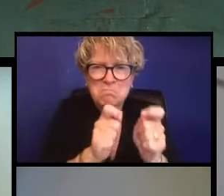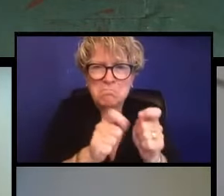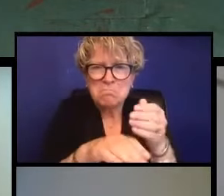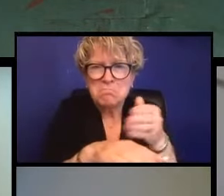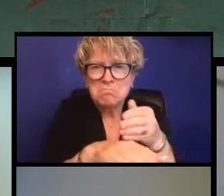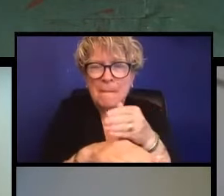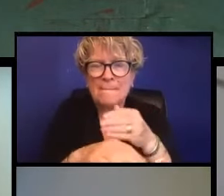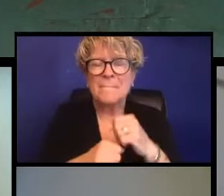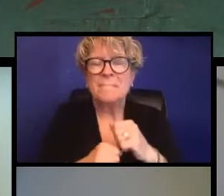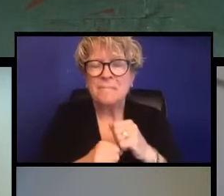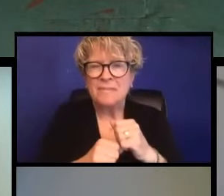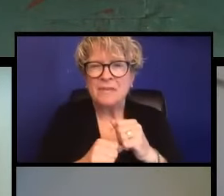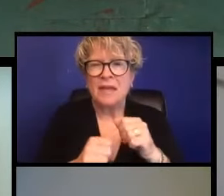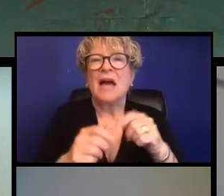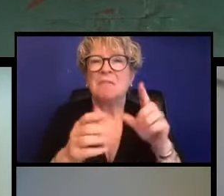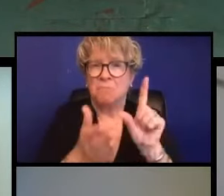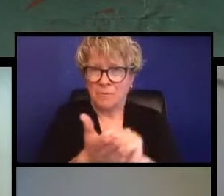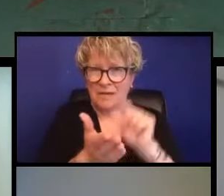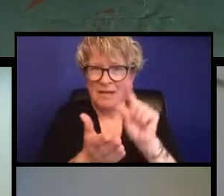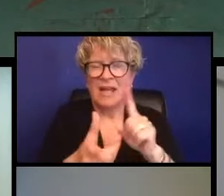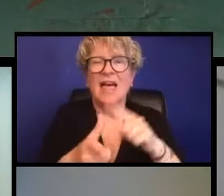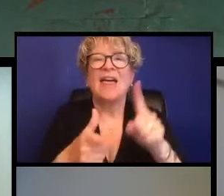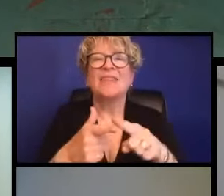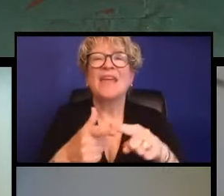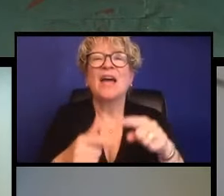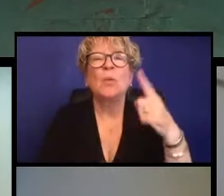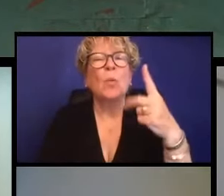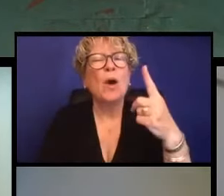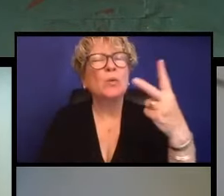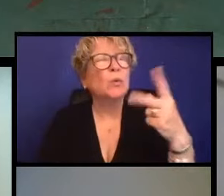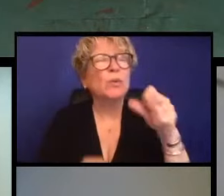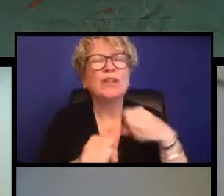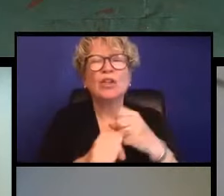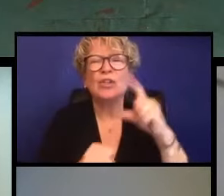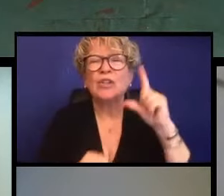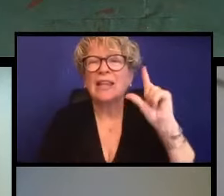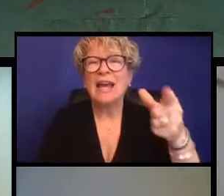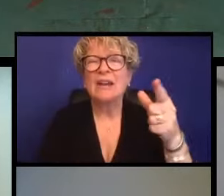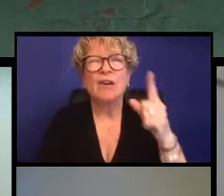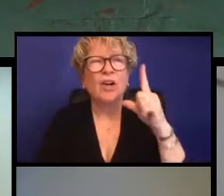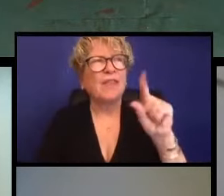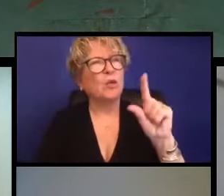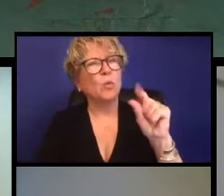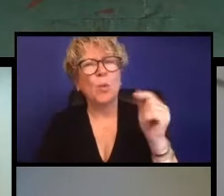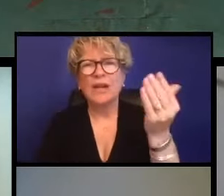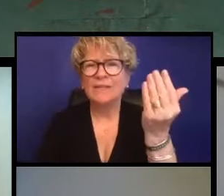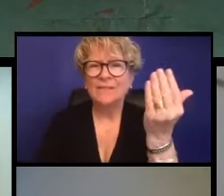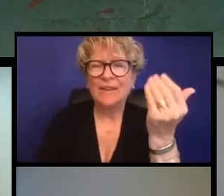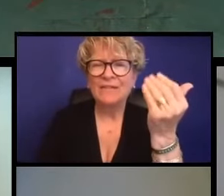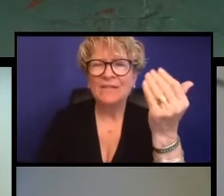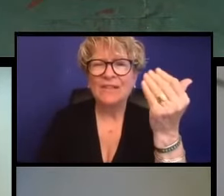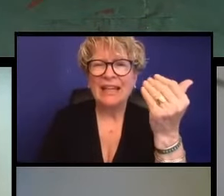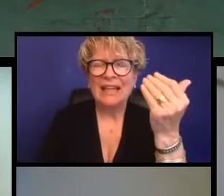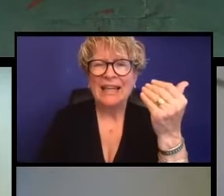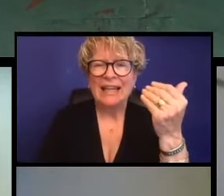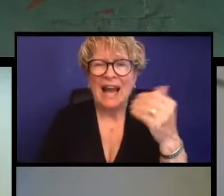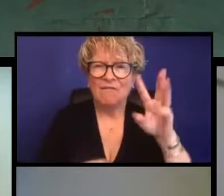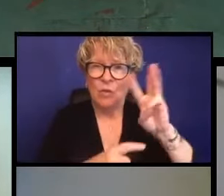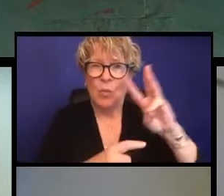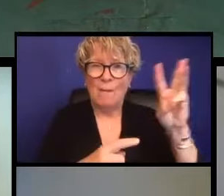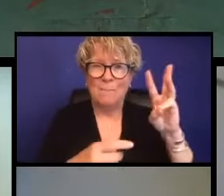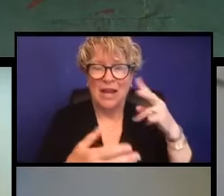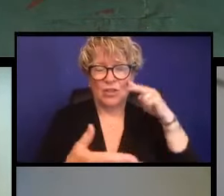A year or two later, I've got the web page in front of me. I think it was 2015 when we